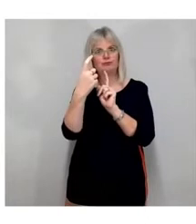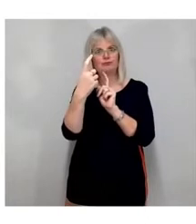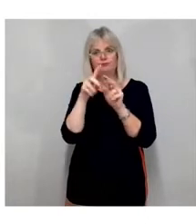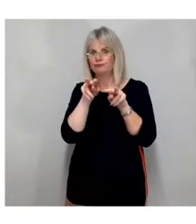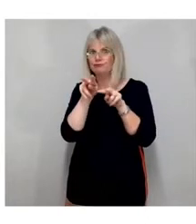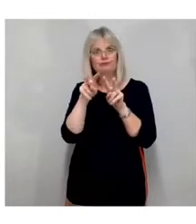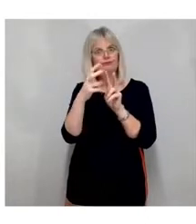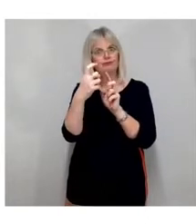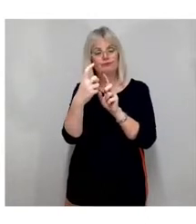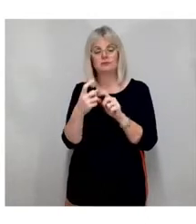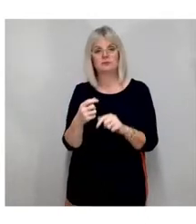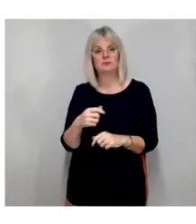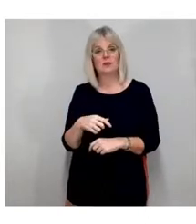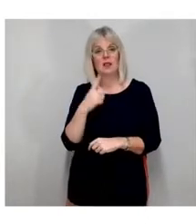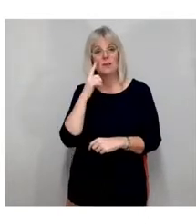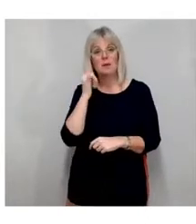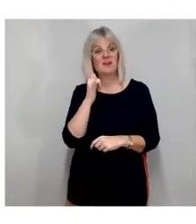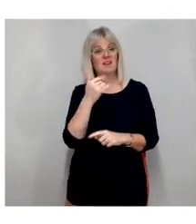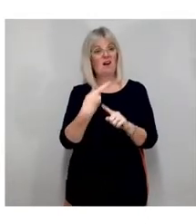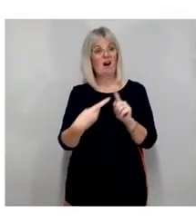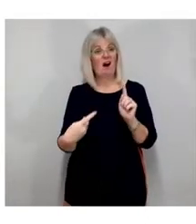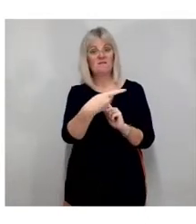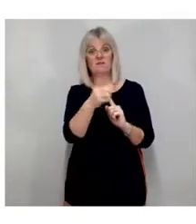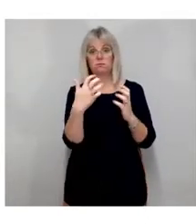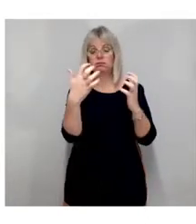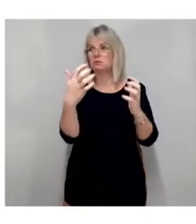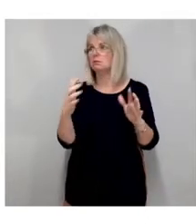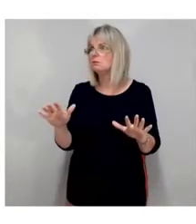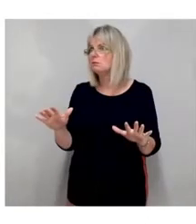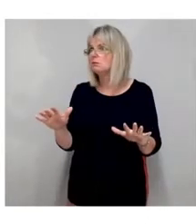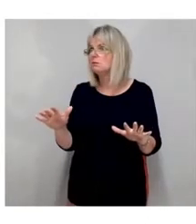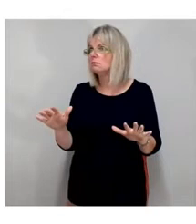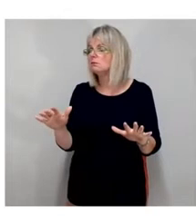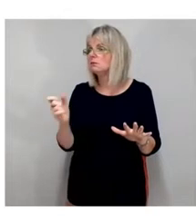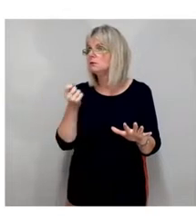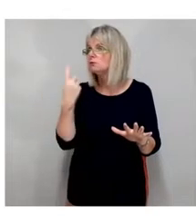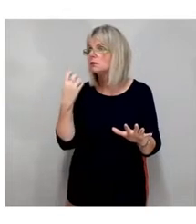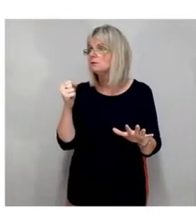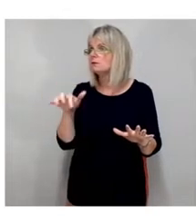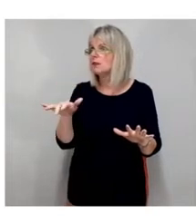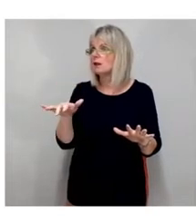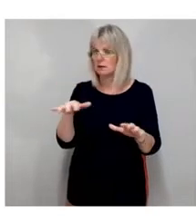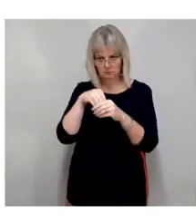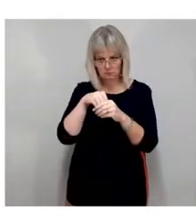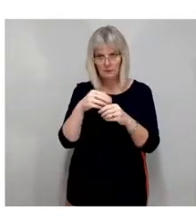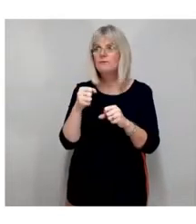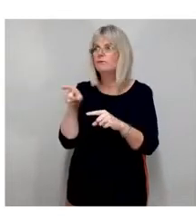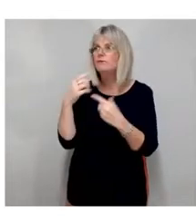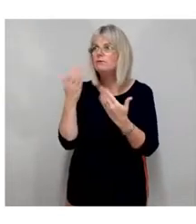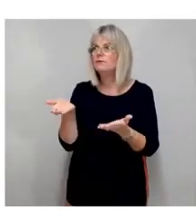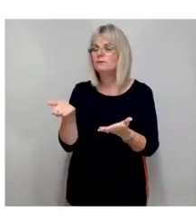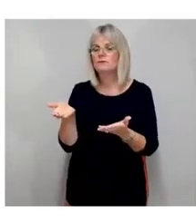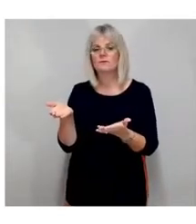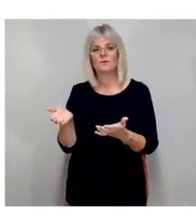even realize these features existed. And everyone felt so moved by his story. It was just one of those moments that taught me that we really